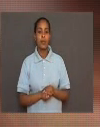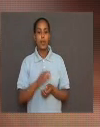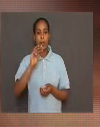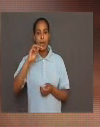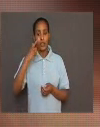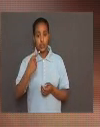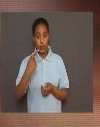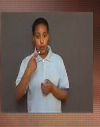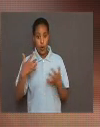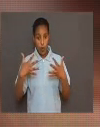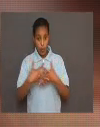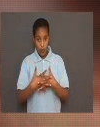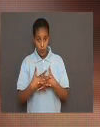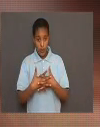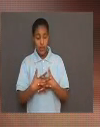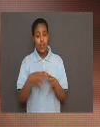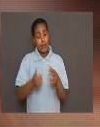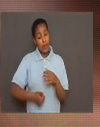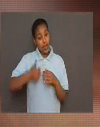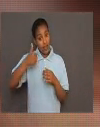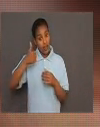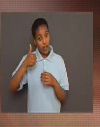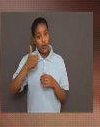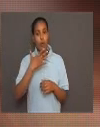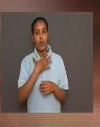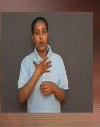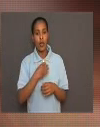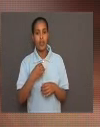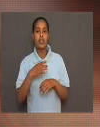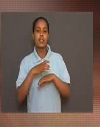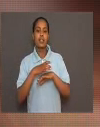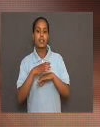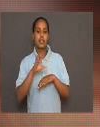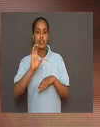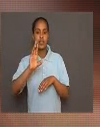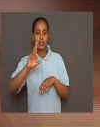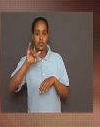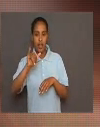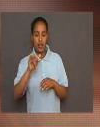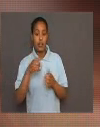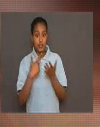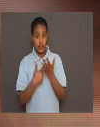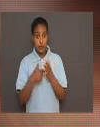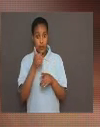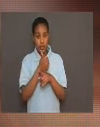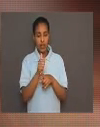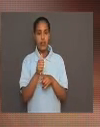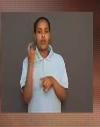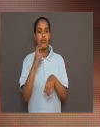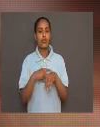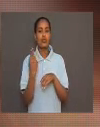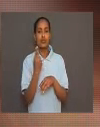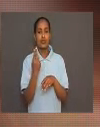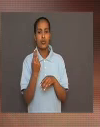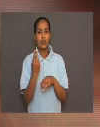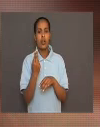Magnesium compounds are typically white crystals. This metal is often used